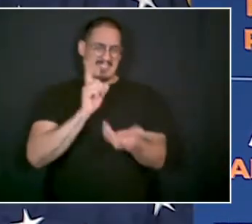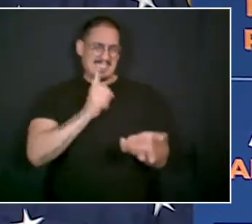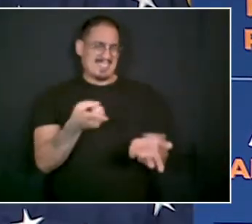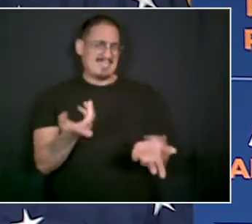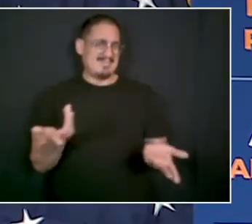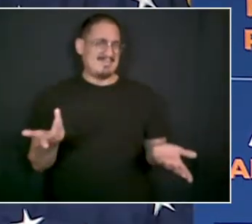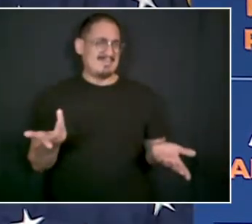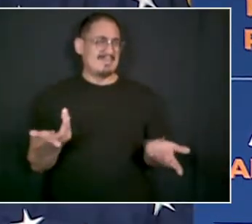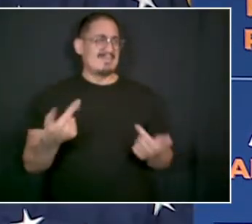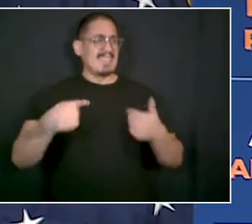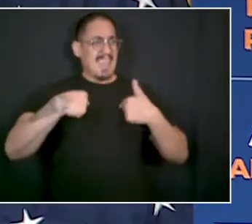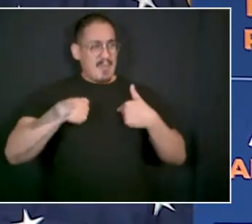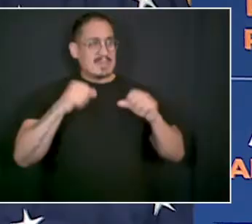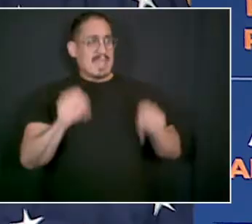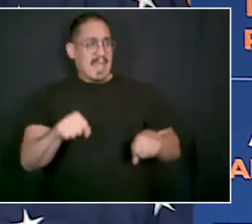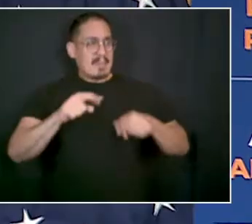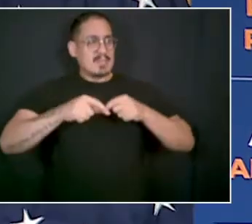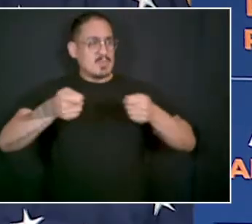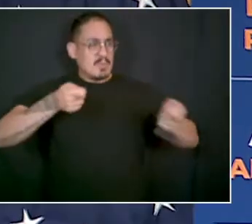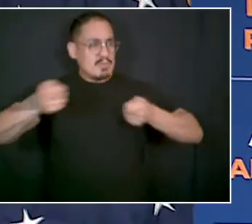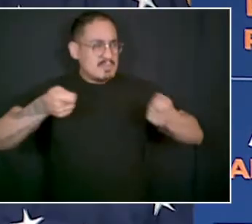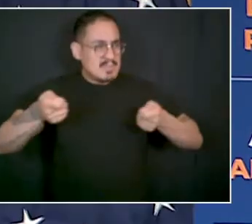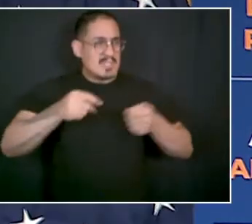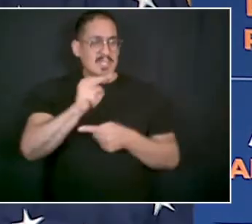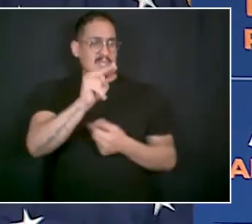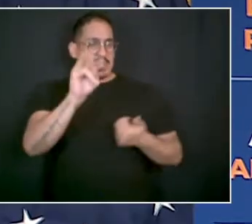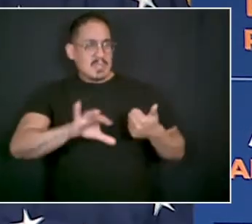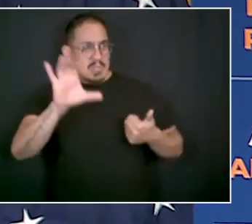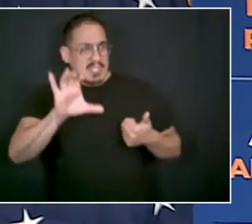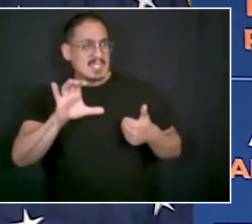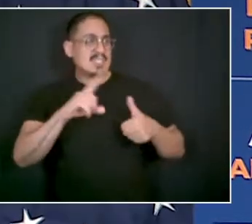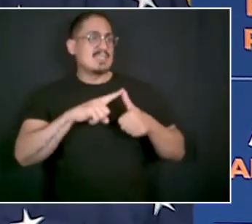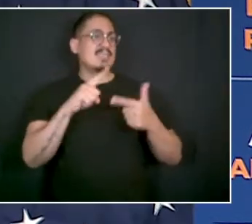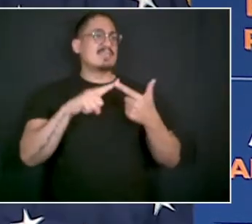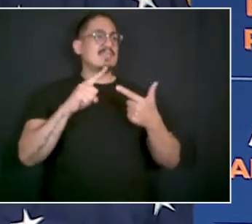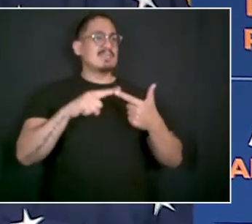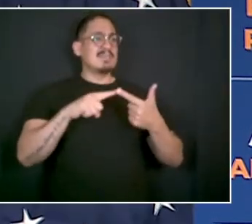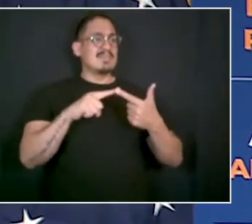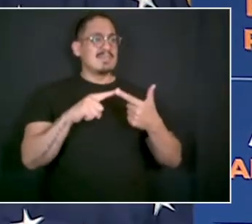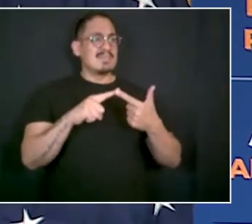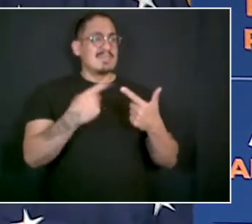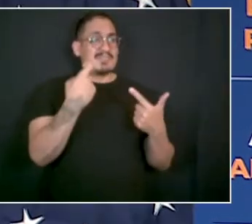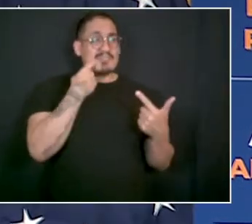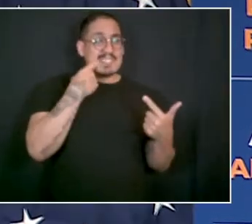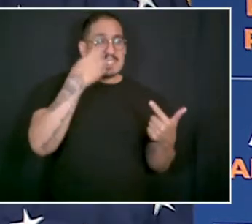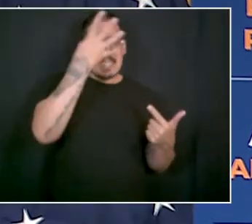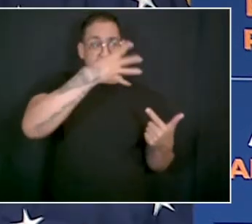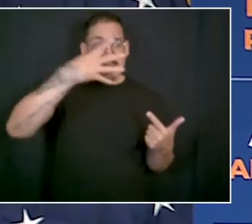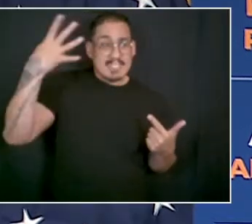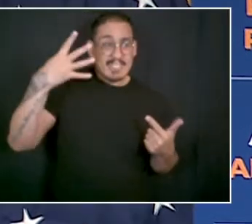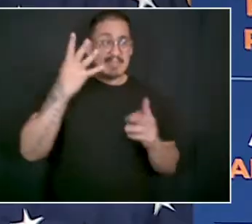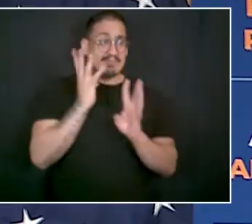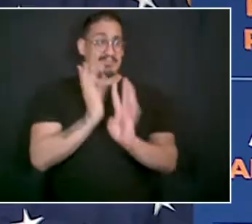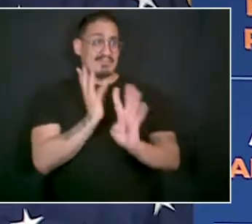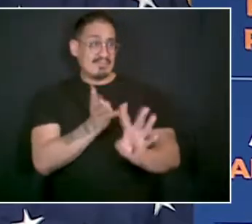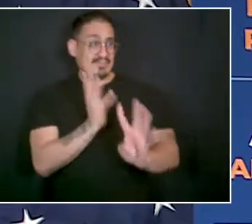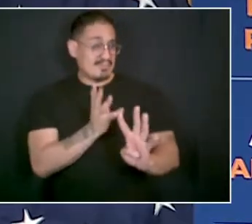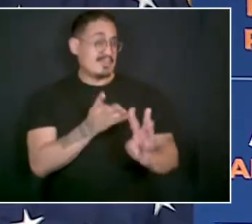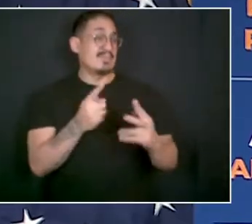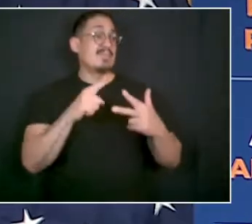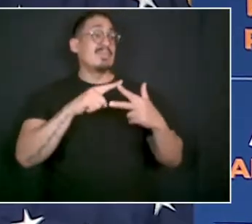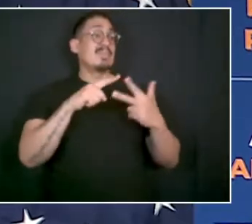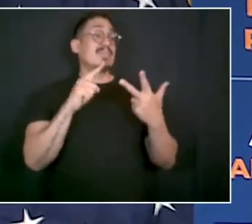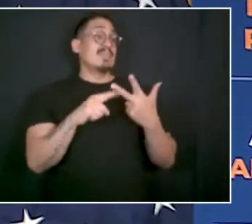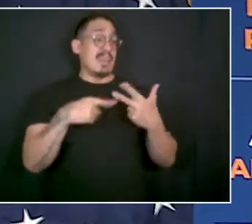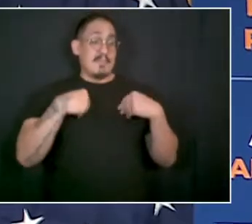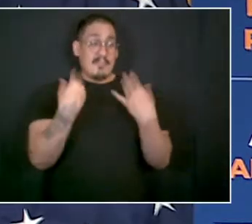the bond raters to say no matter what fiscal crisis you were facing, you recovered us, and like I brought more jobs in the city and the city's